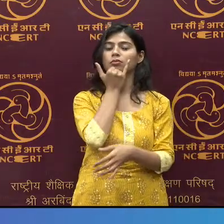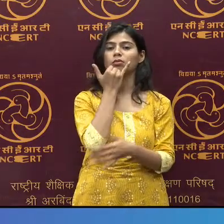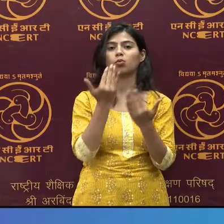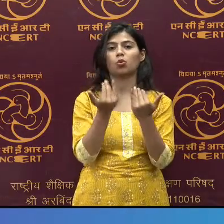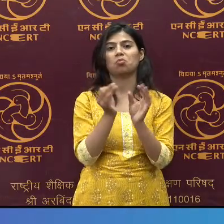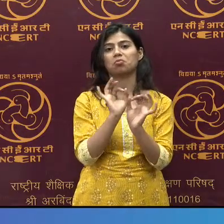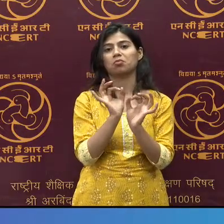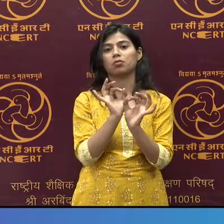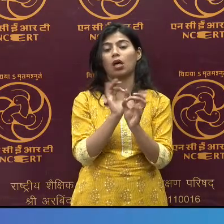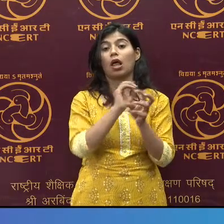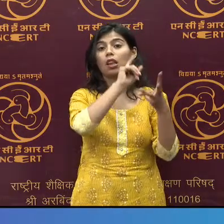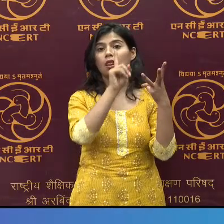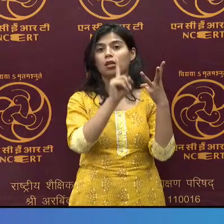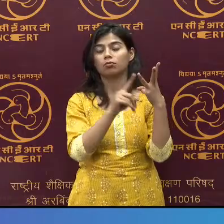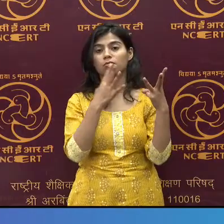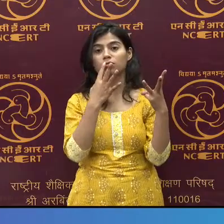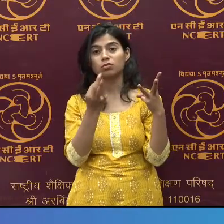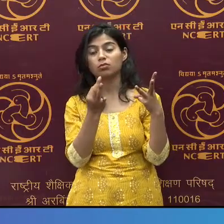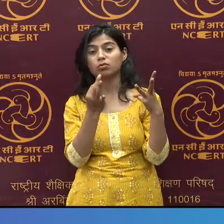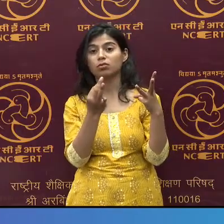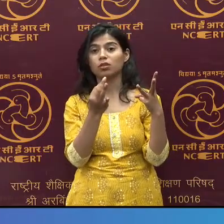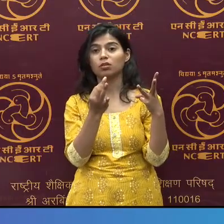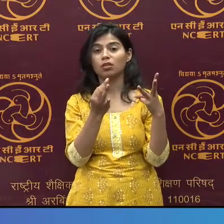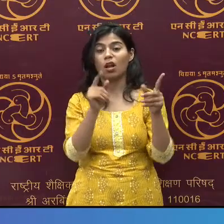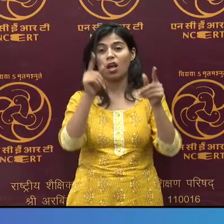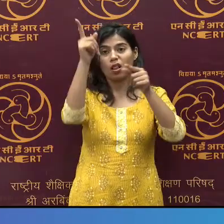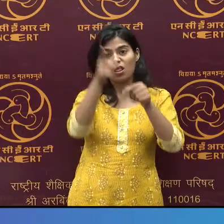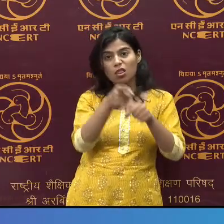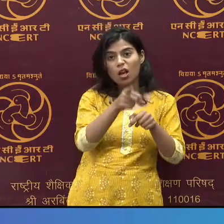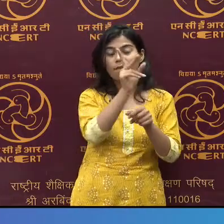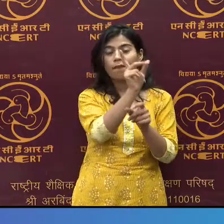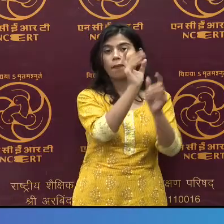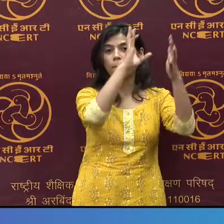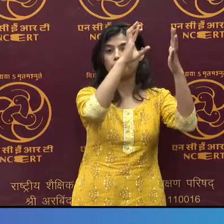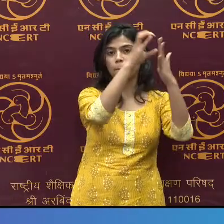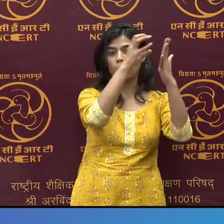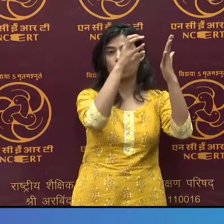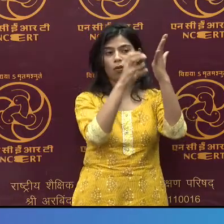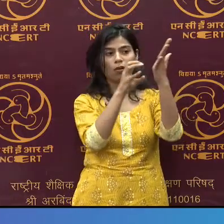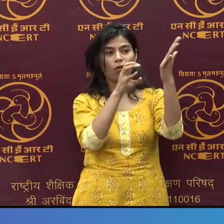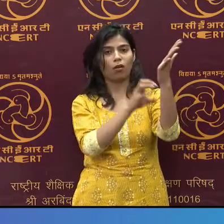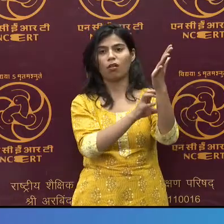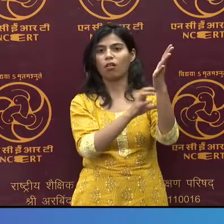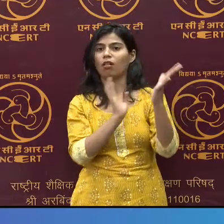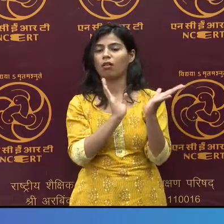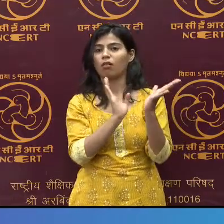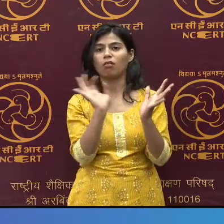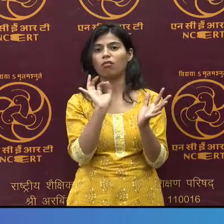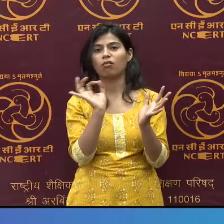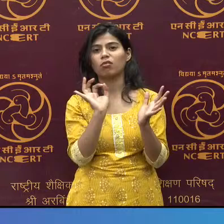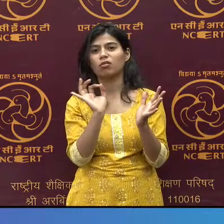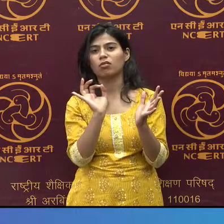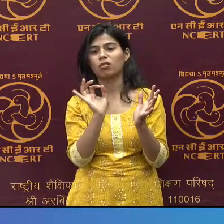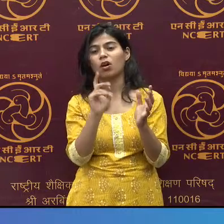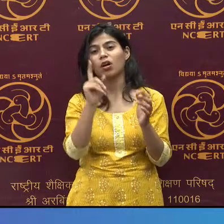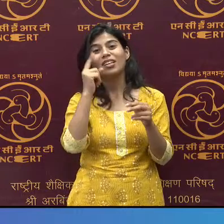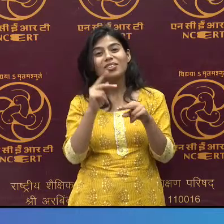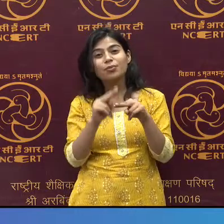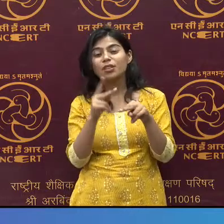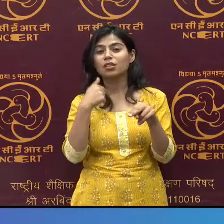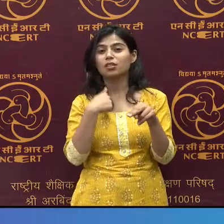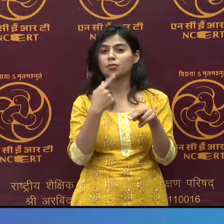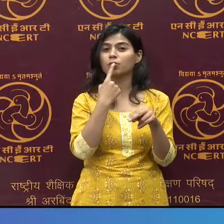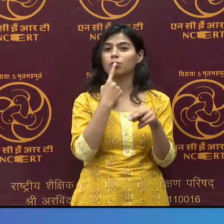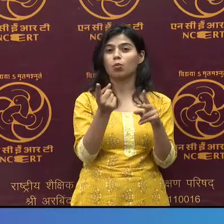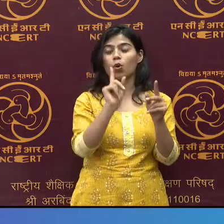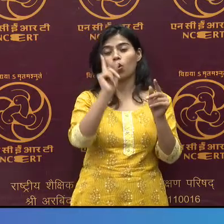Third point is not dividing your article into paragraphs. Sometimes students write from in one paragraph only, everything